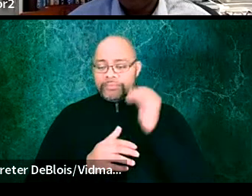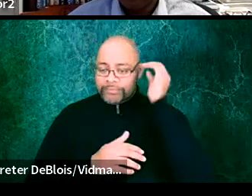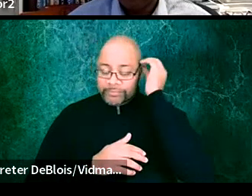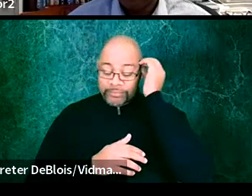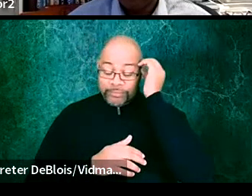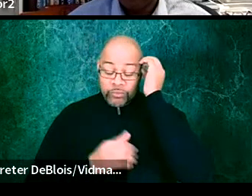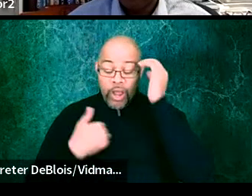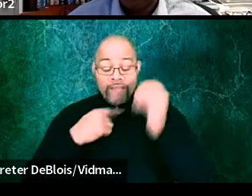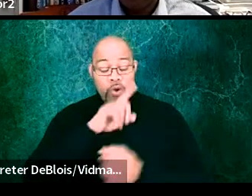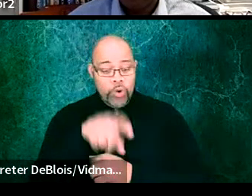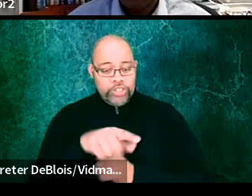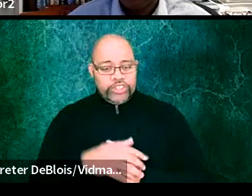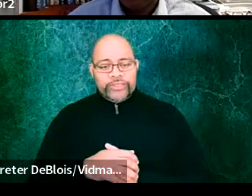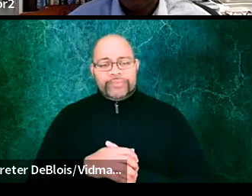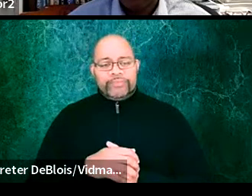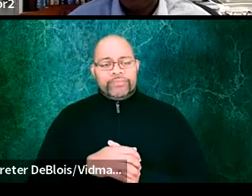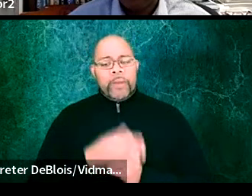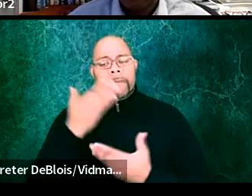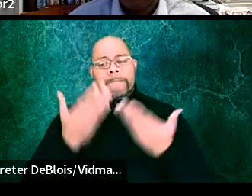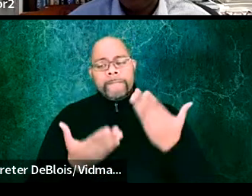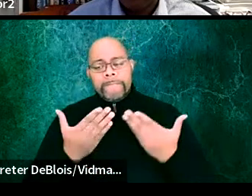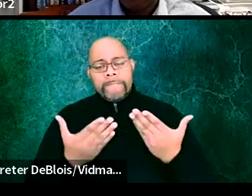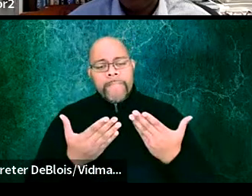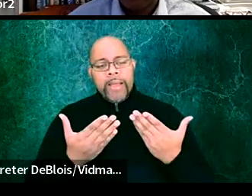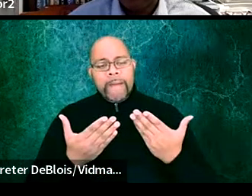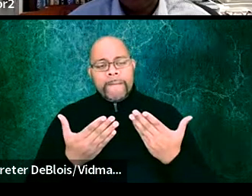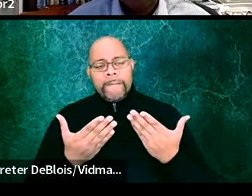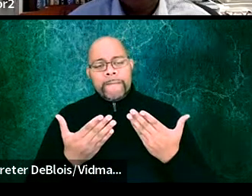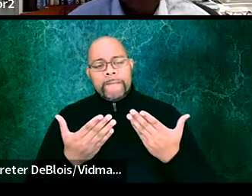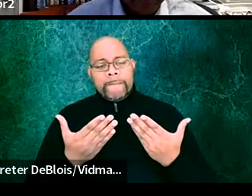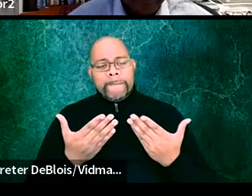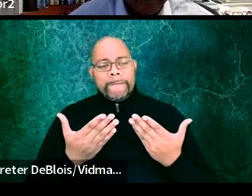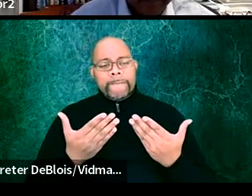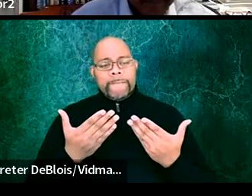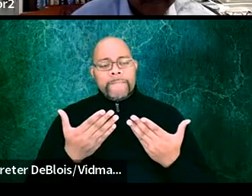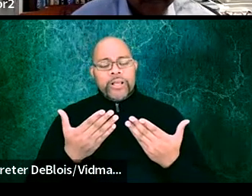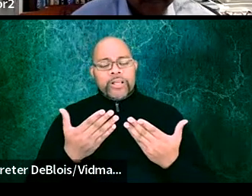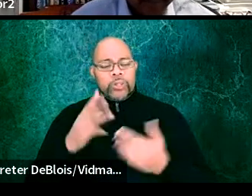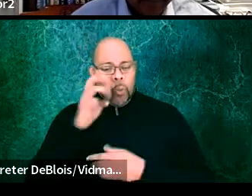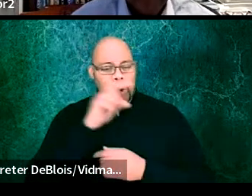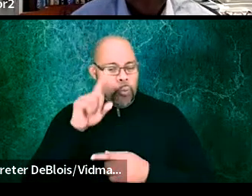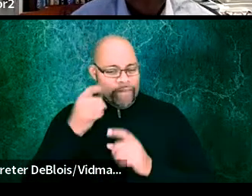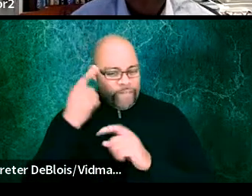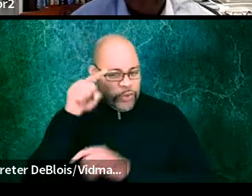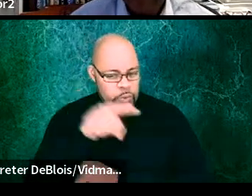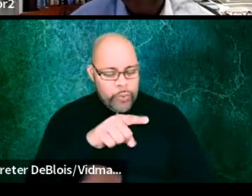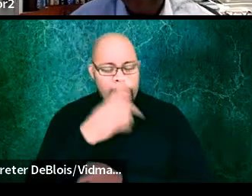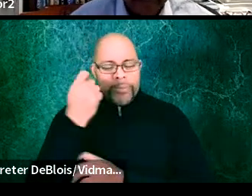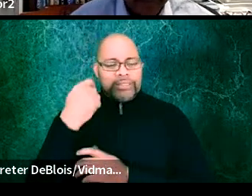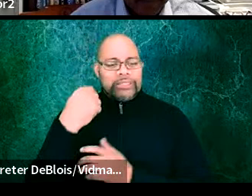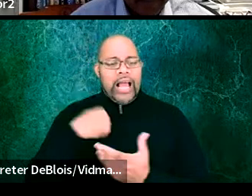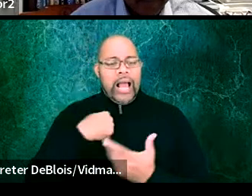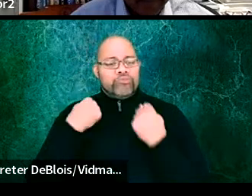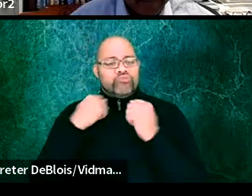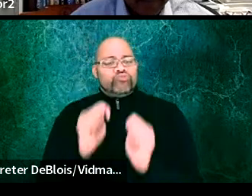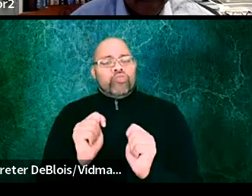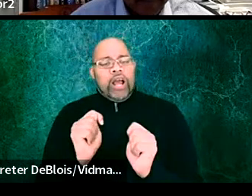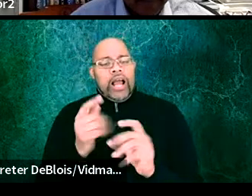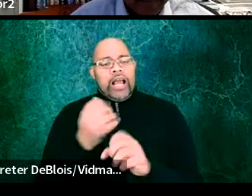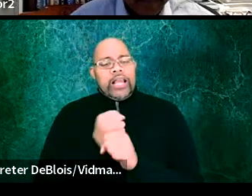I have a question, which may be a bit of a weird question to you, because I've been trying to